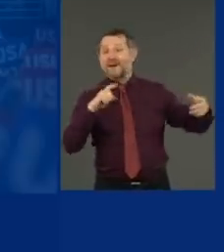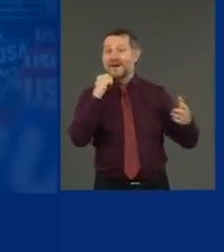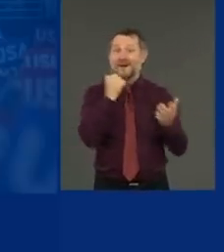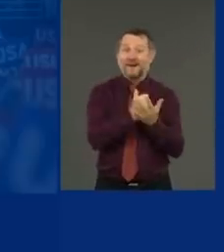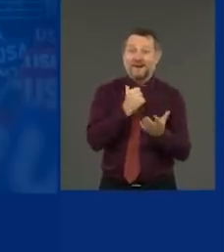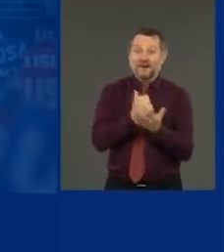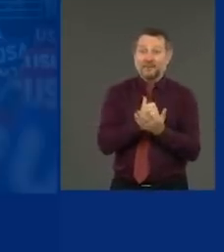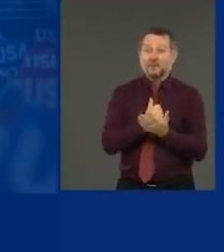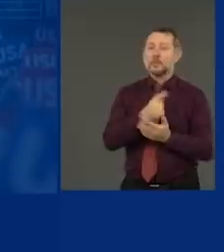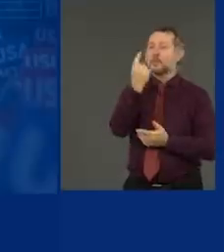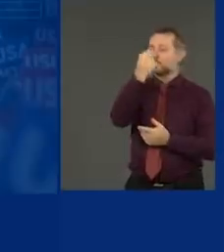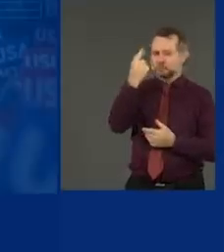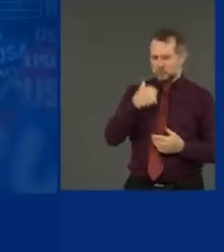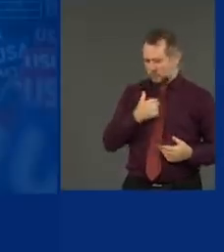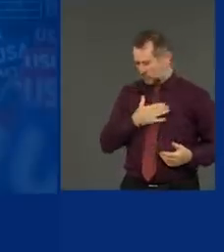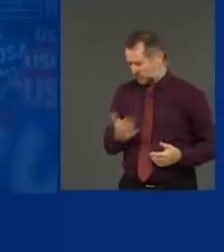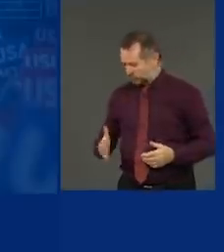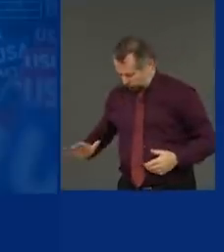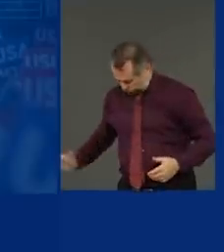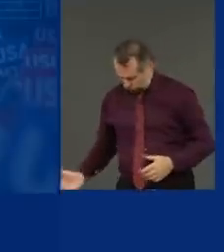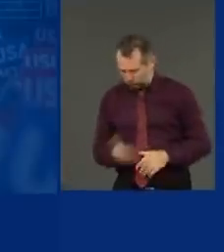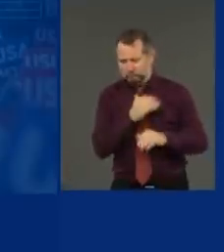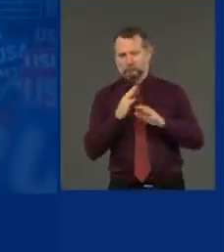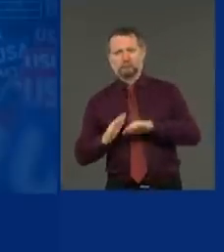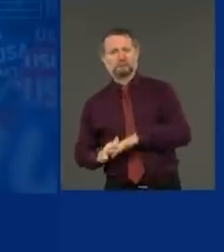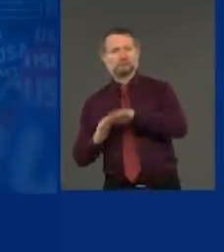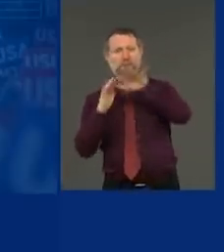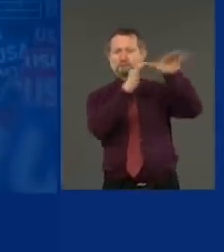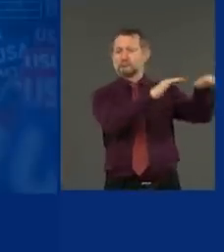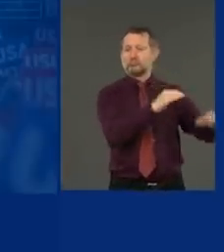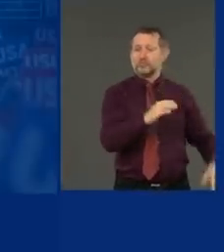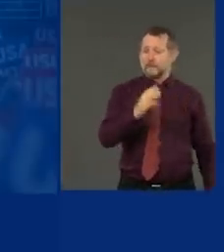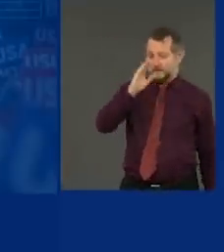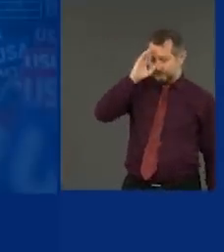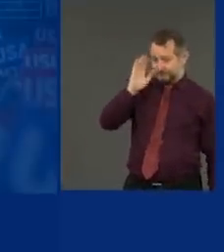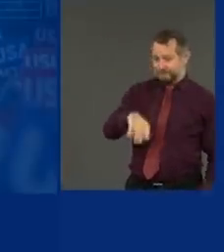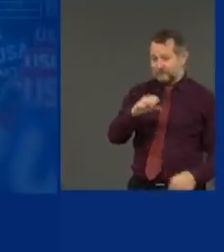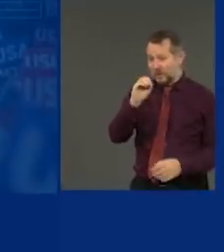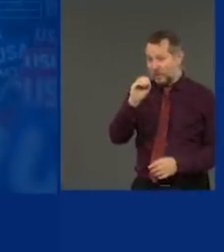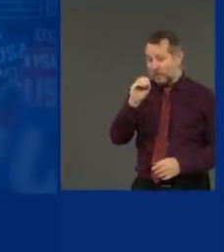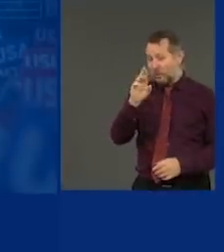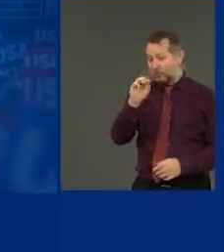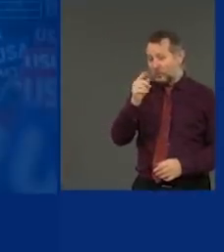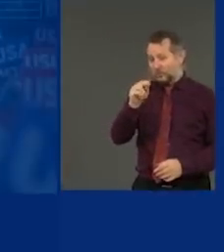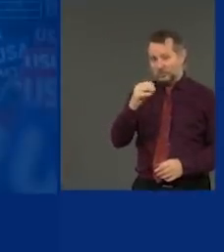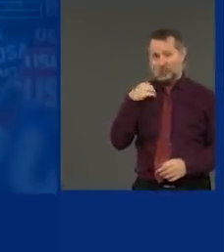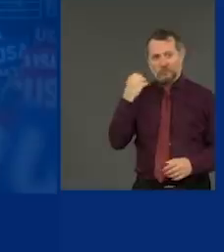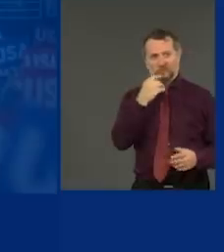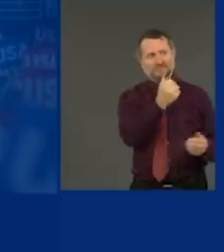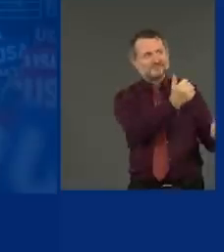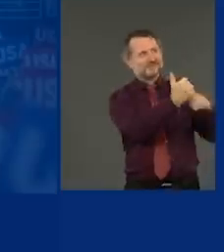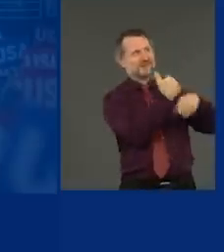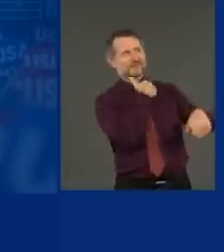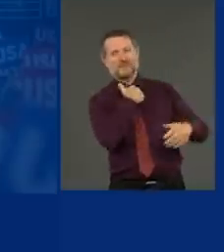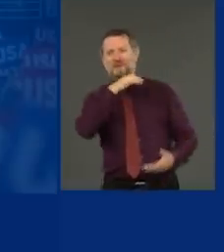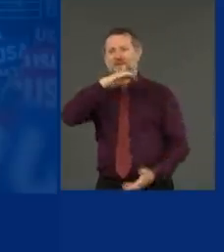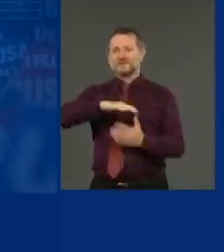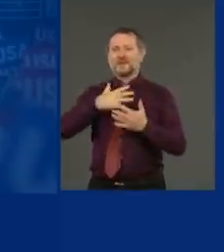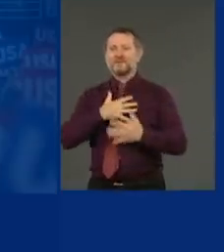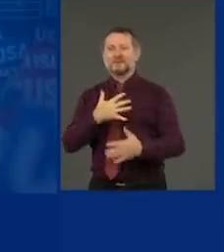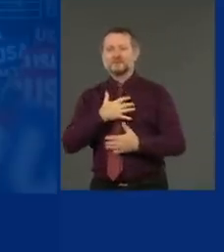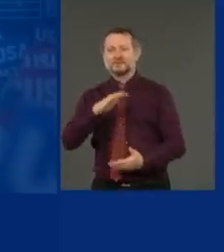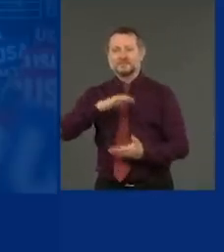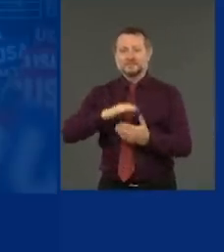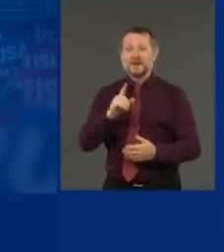there. Because remember, we had Oregon sending us ventilators. We had people from upstate nursing homes